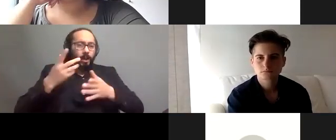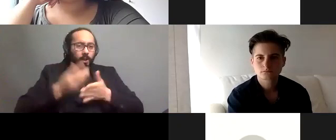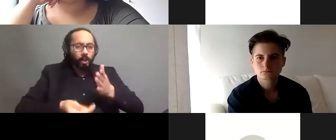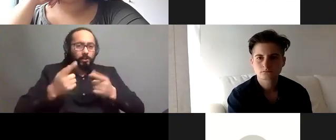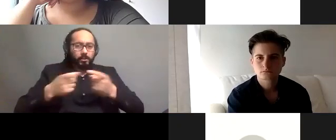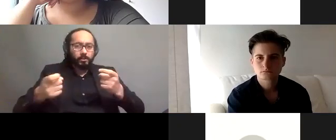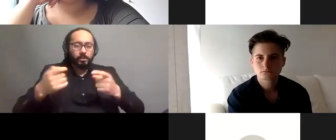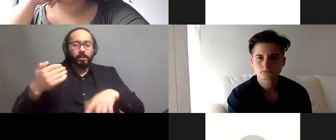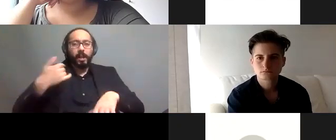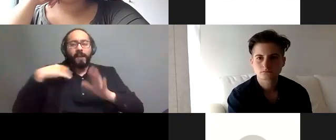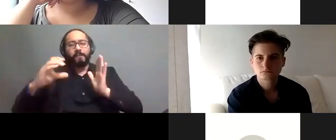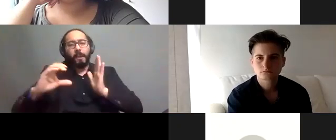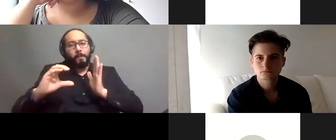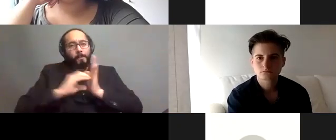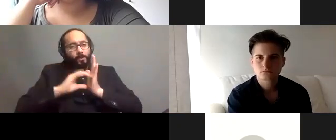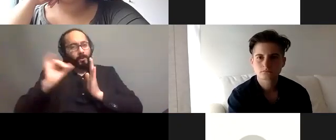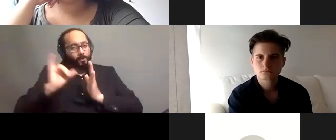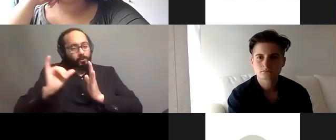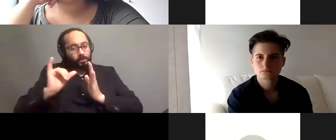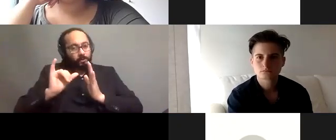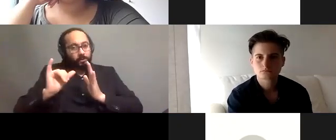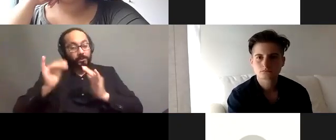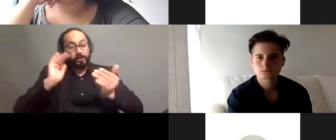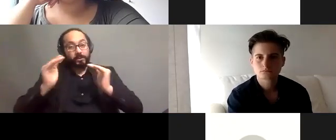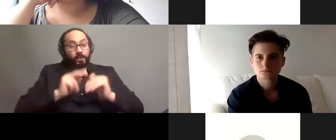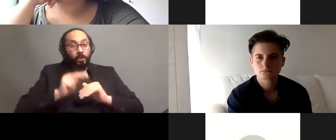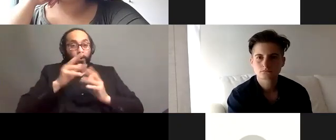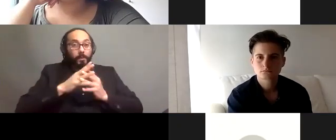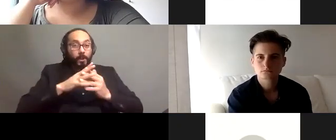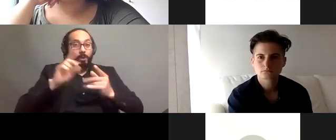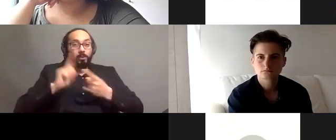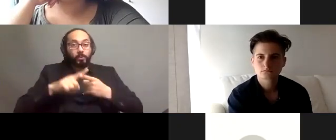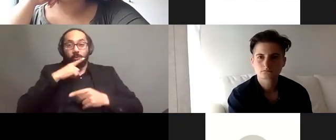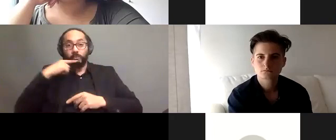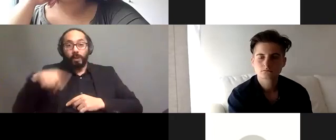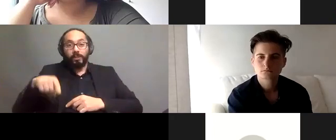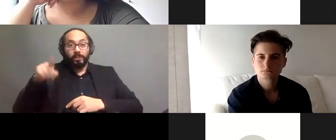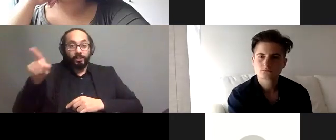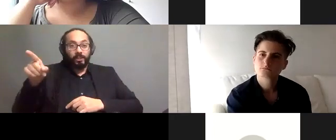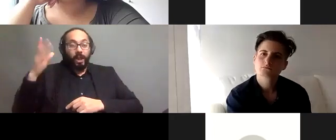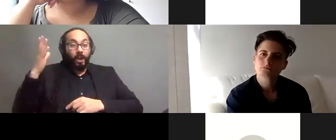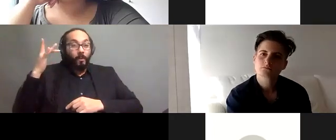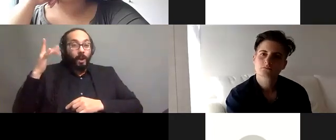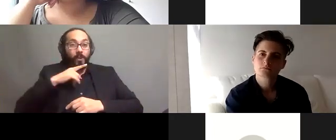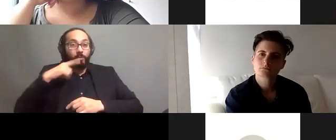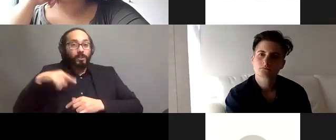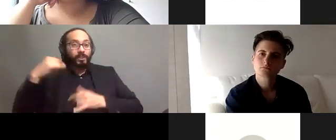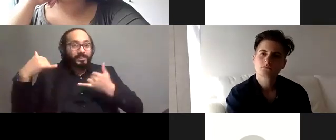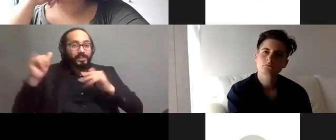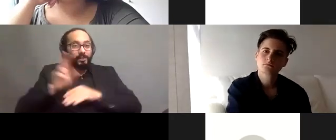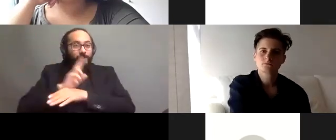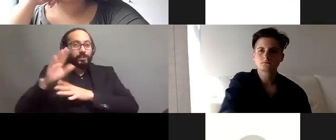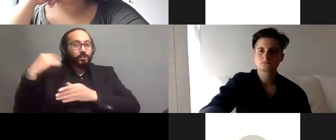little paragraph that compares North America to Russia, because Russia still uses all their traditional plants in their hospitals.